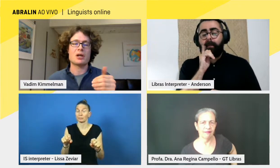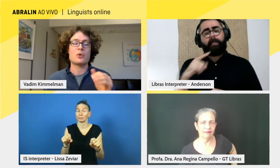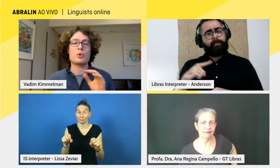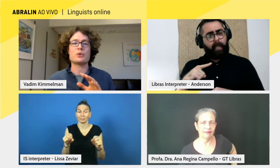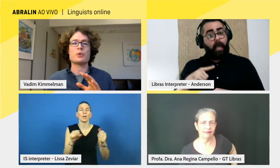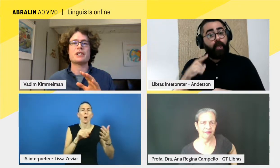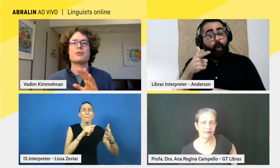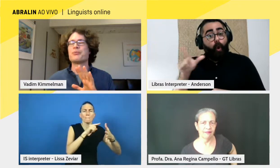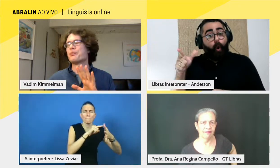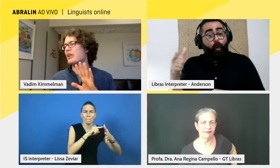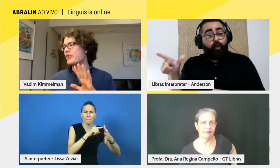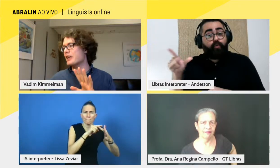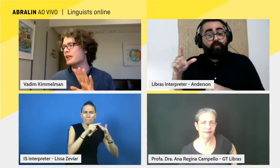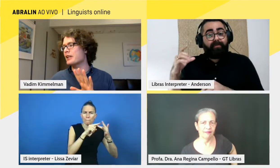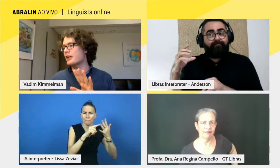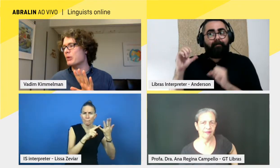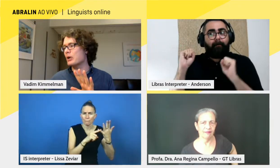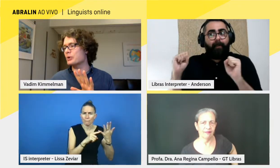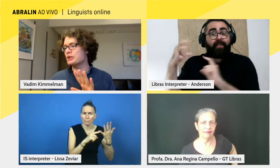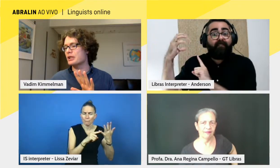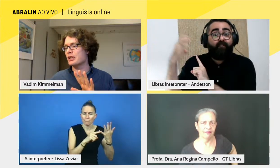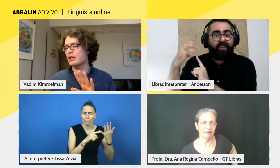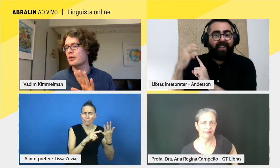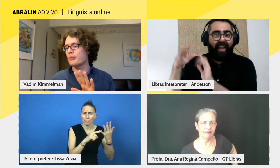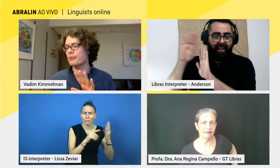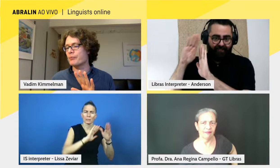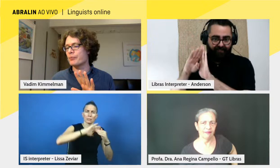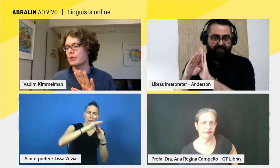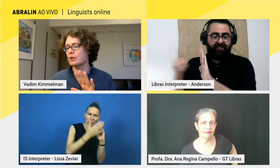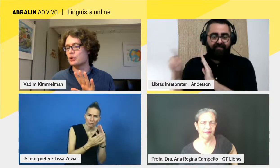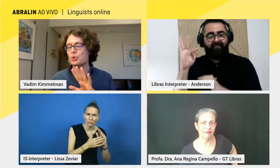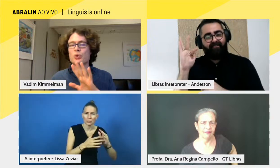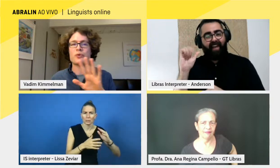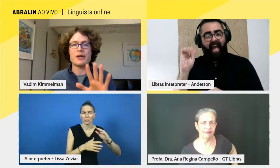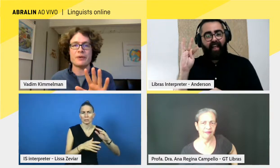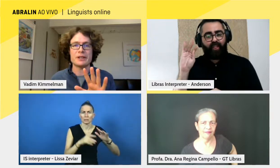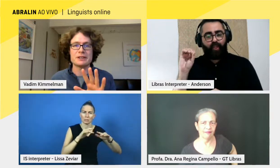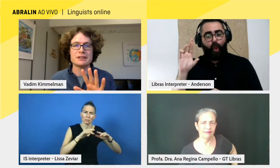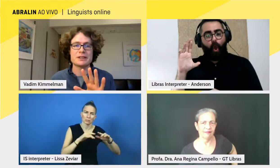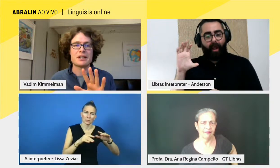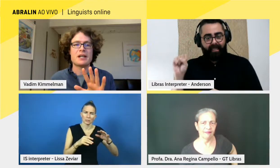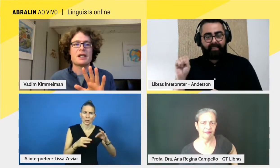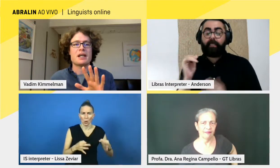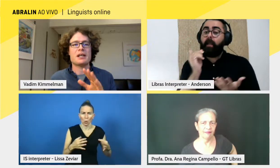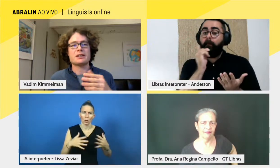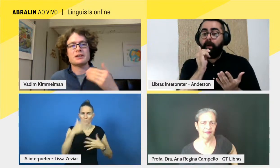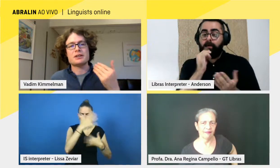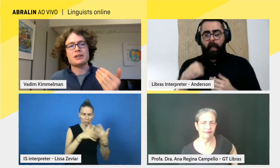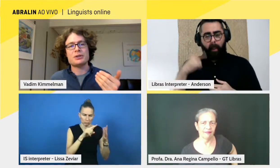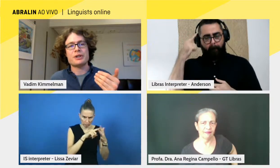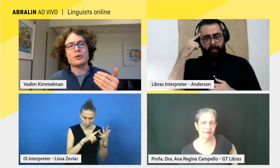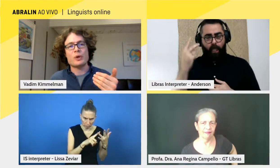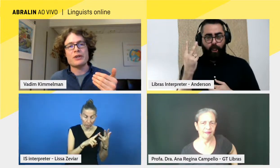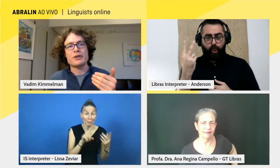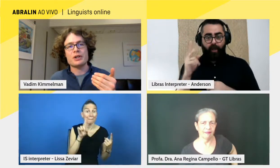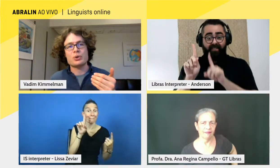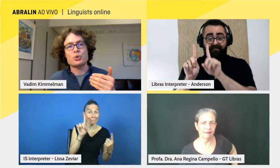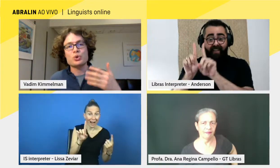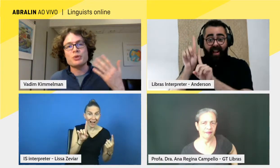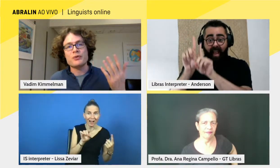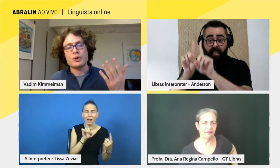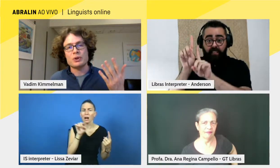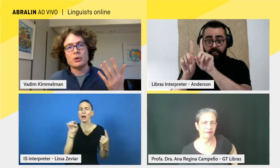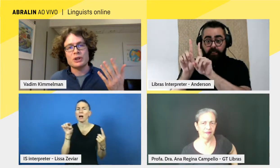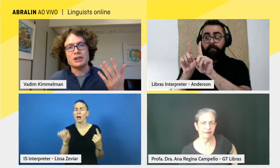criterion when we are thinking about two variants and considering whether